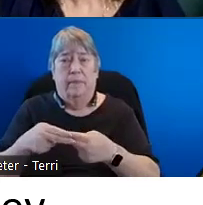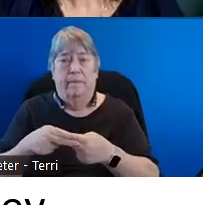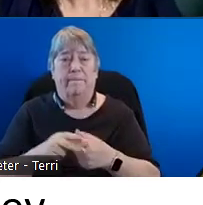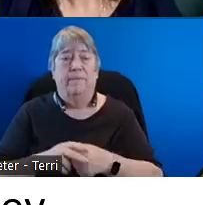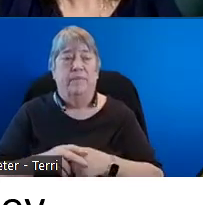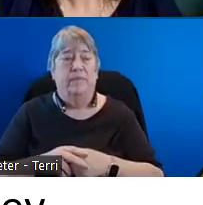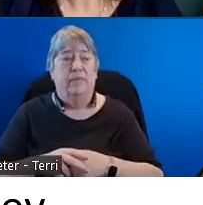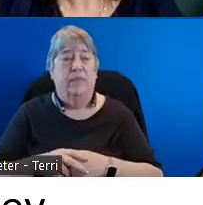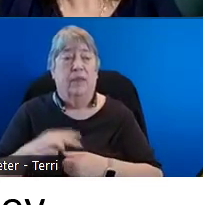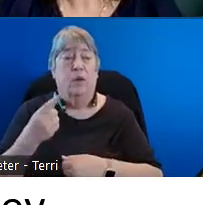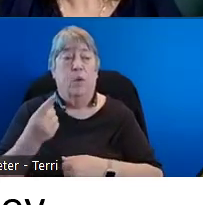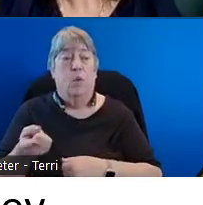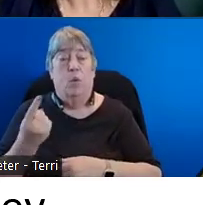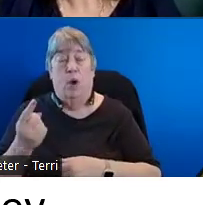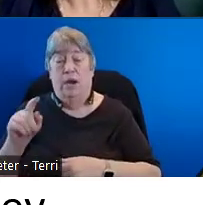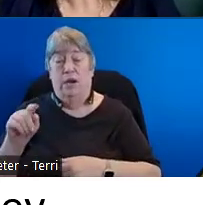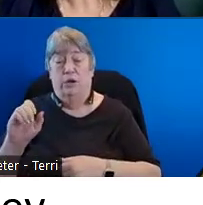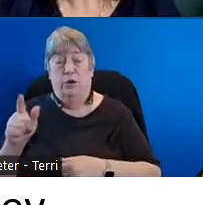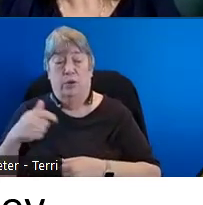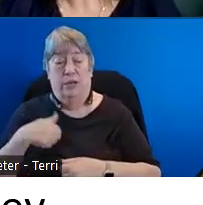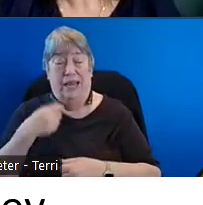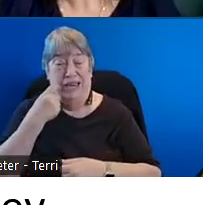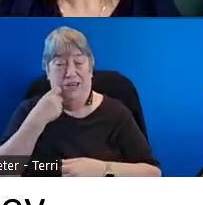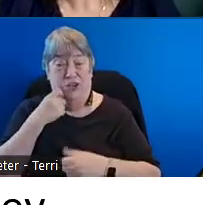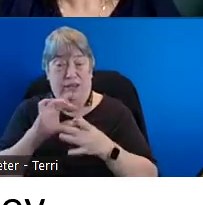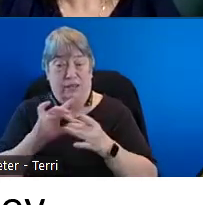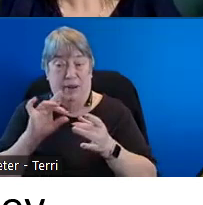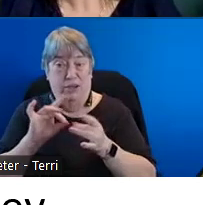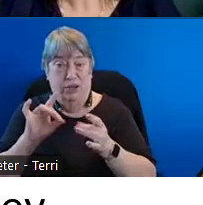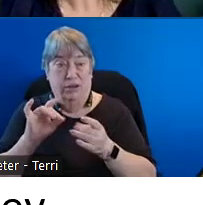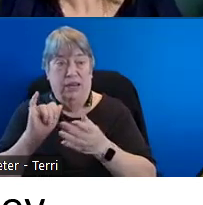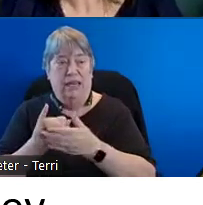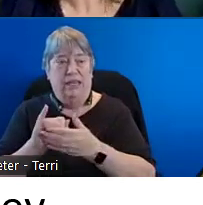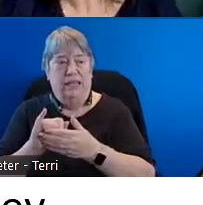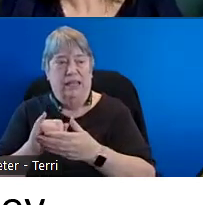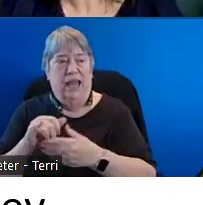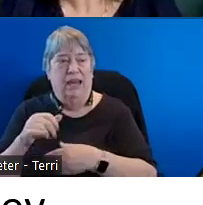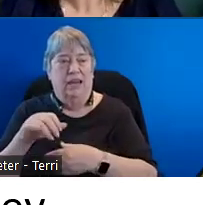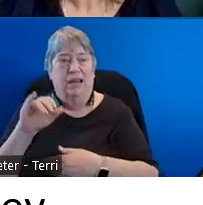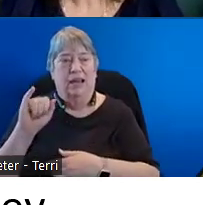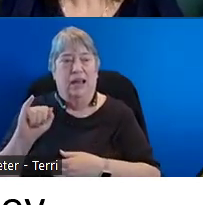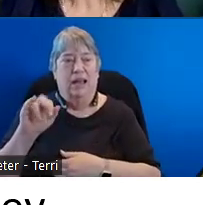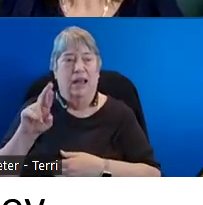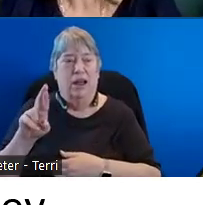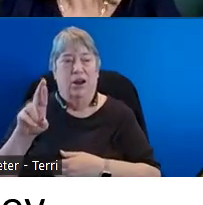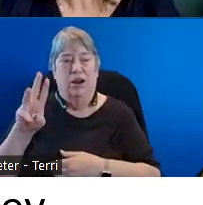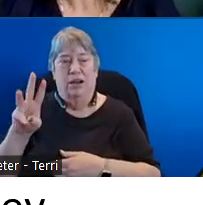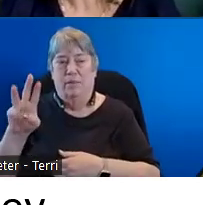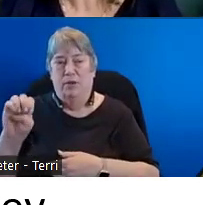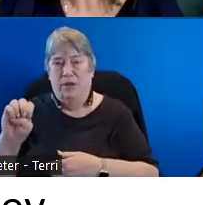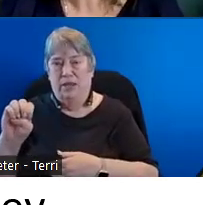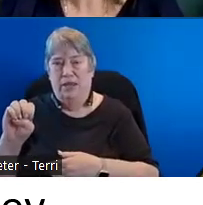So one of the tools that I just mentioned was the impairment related work expenses, or we call them IRWEs, because we have